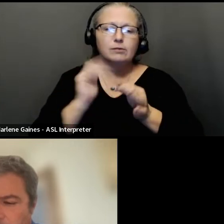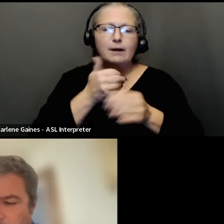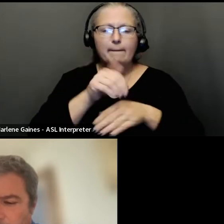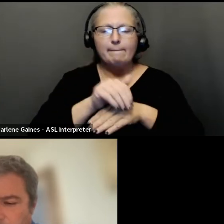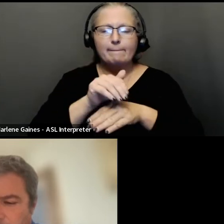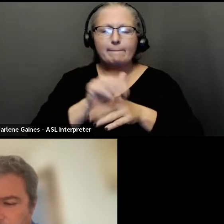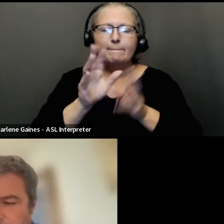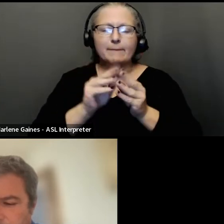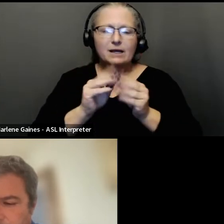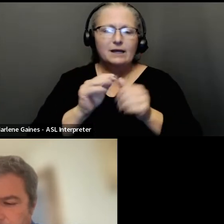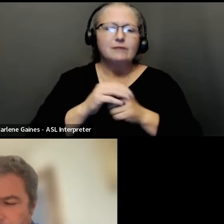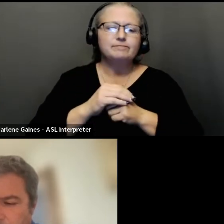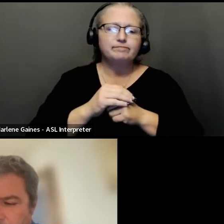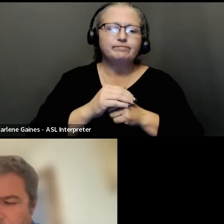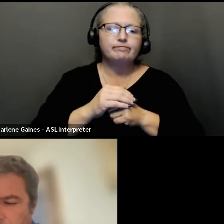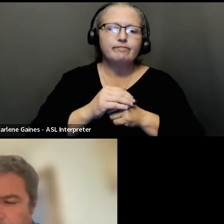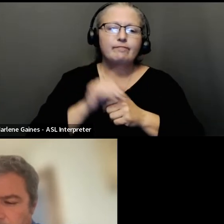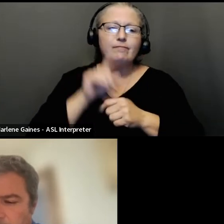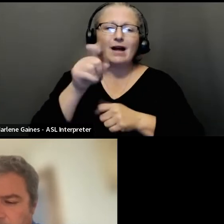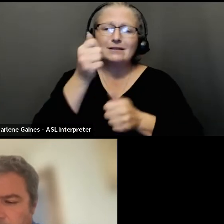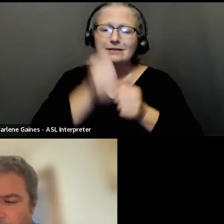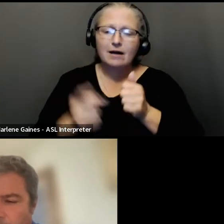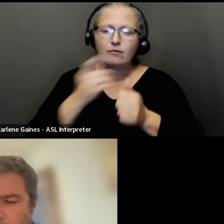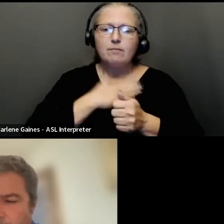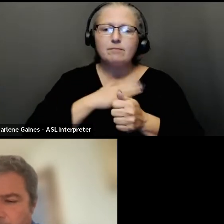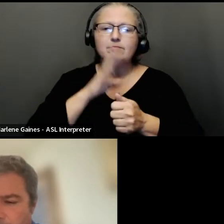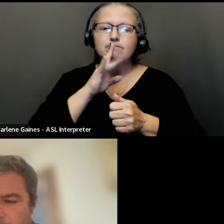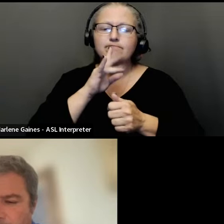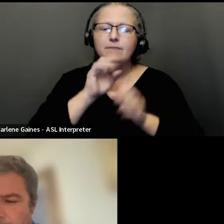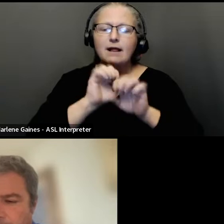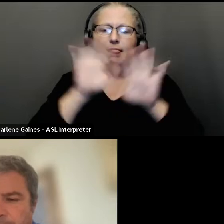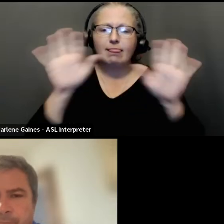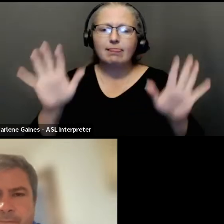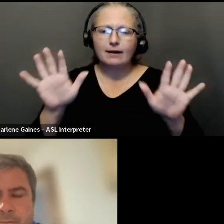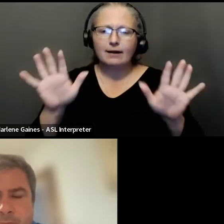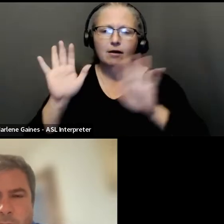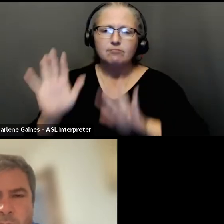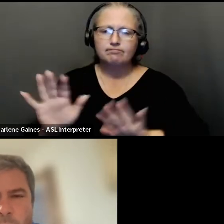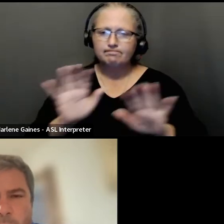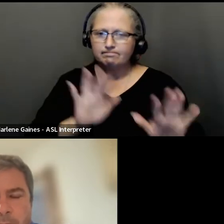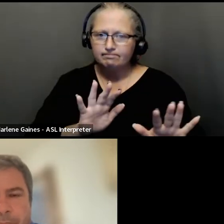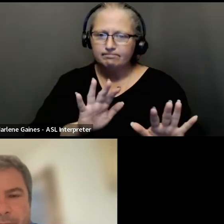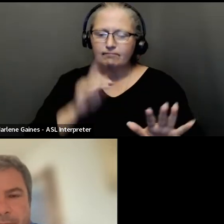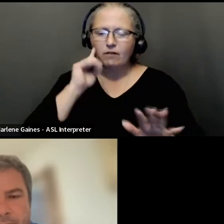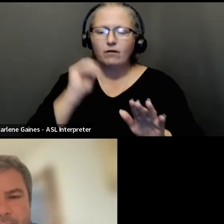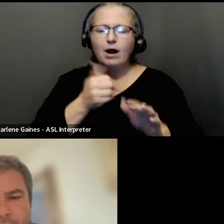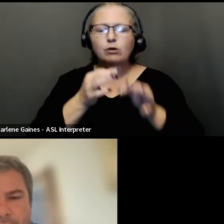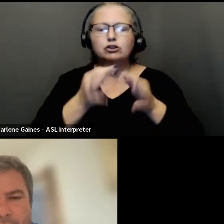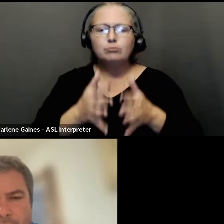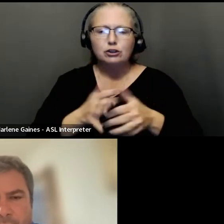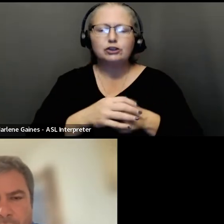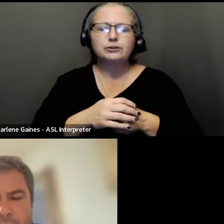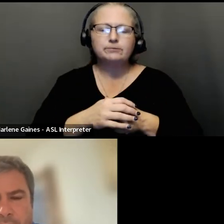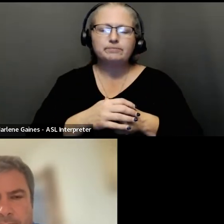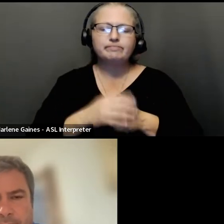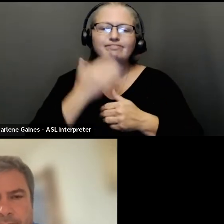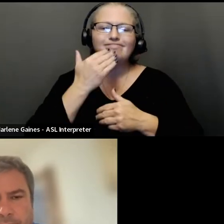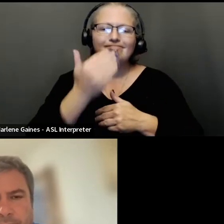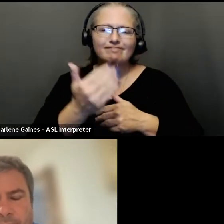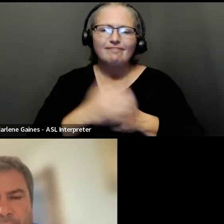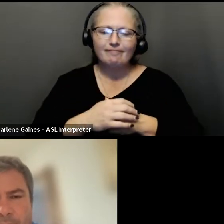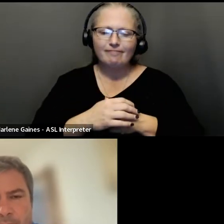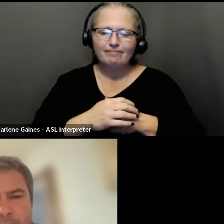this evening. We would like to ask everyone to speak at a clear and reasonable pace for our interpreters. Thank